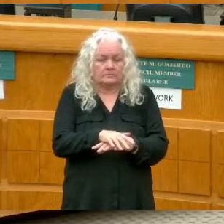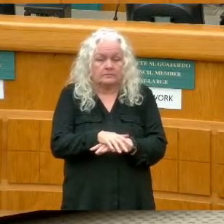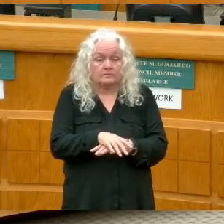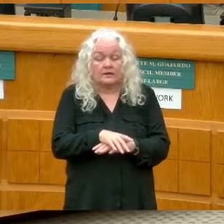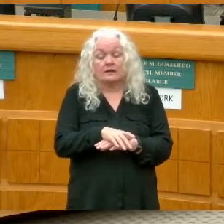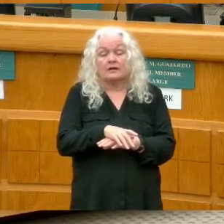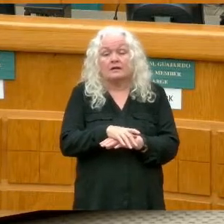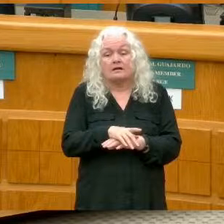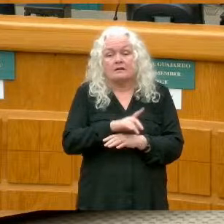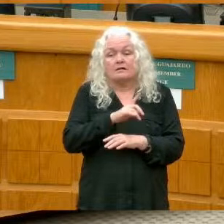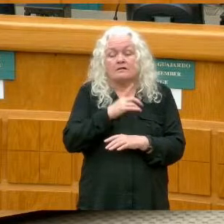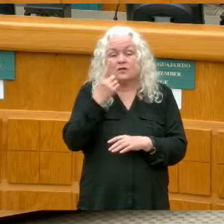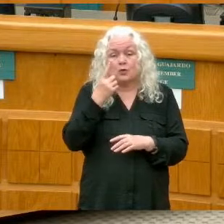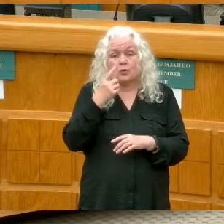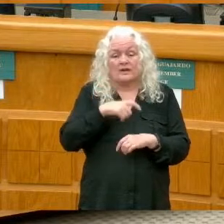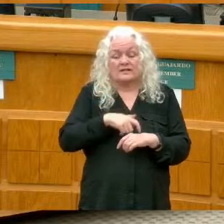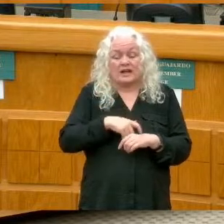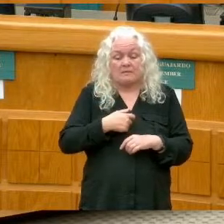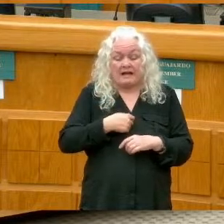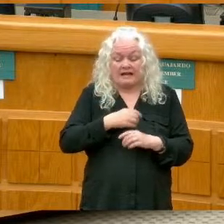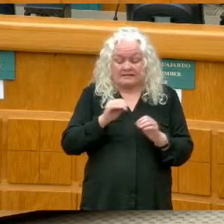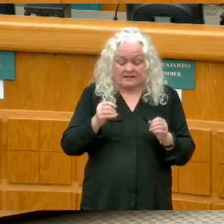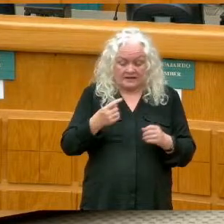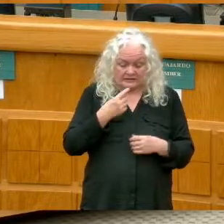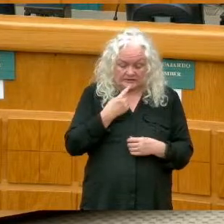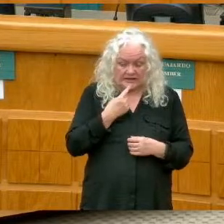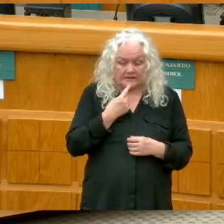For once, I had nothing to say.